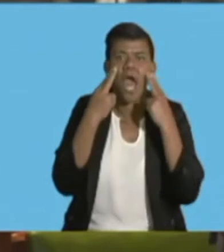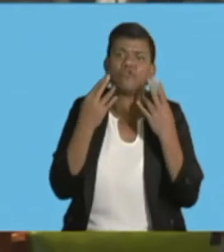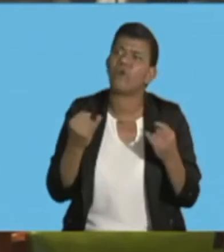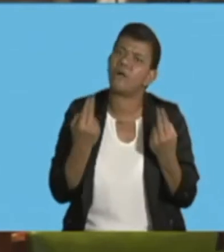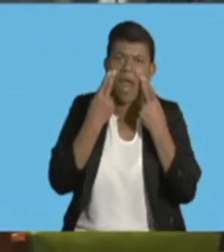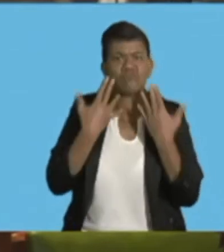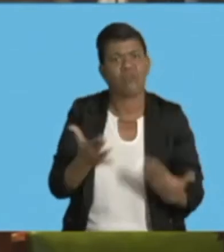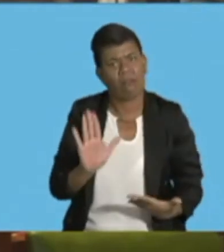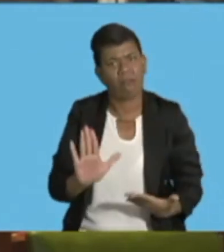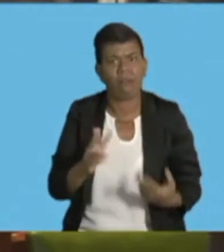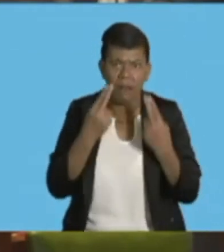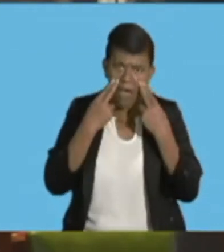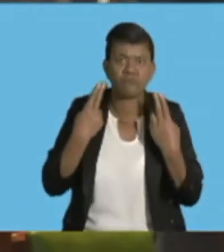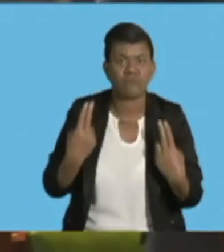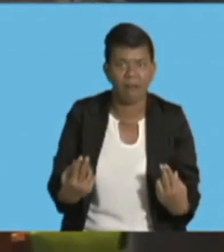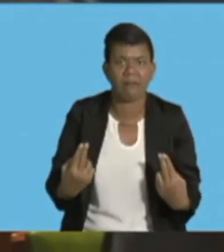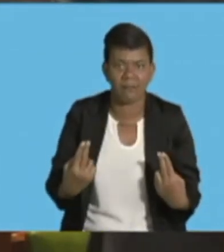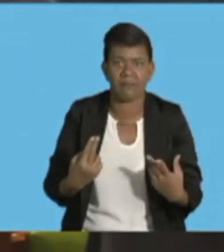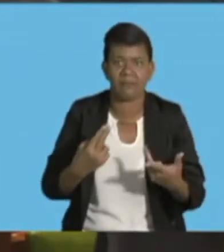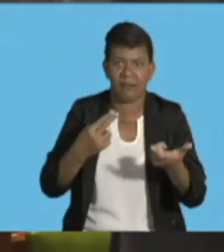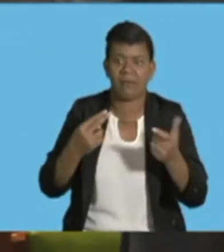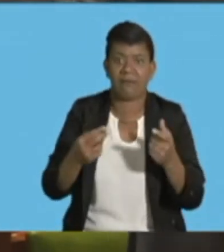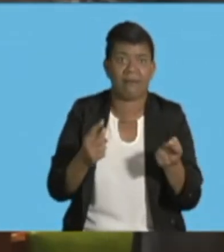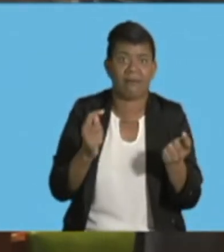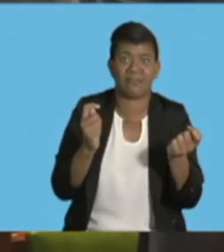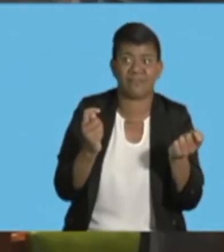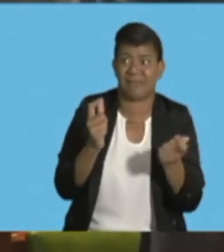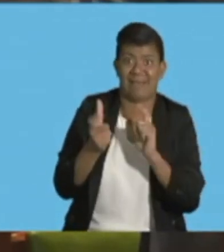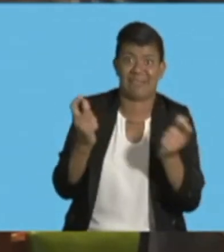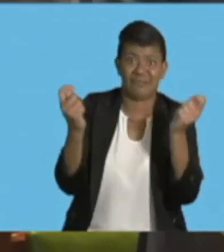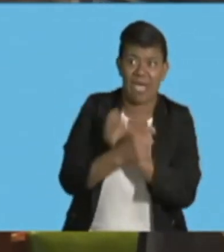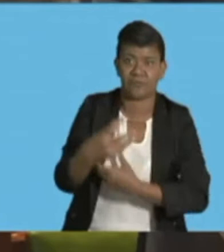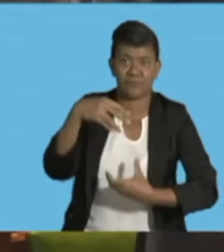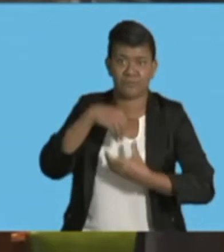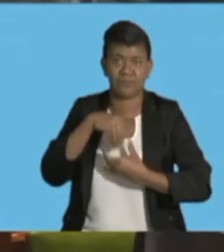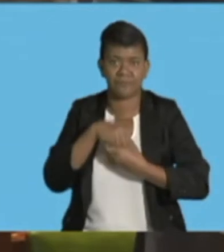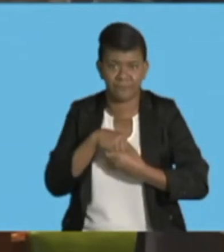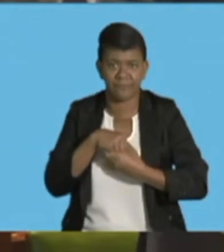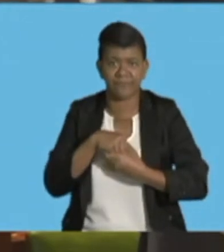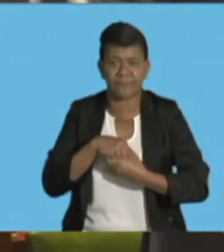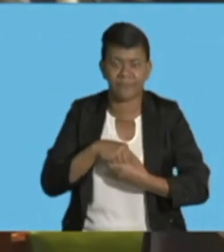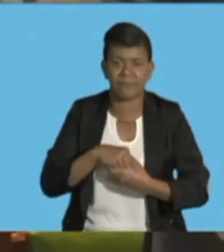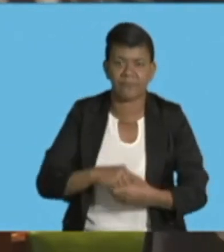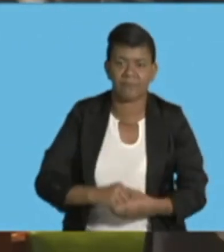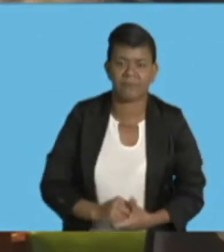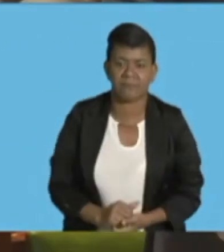of Economy having climate change within its own purview. Mr. Speaker,